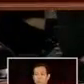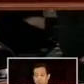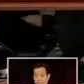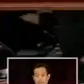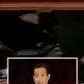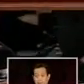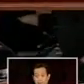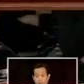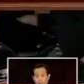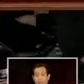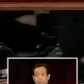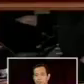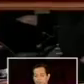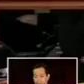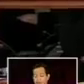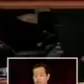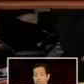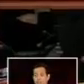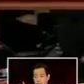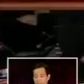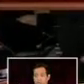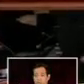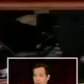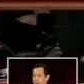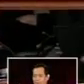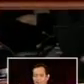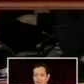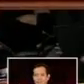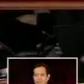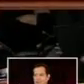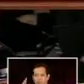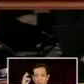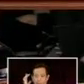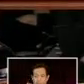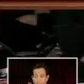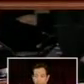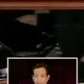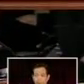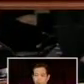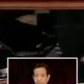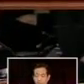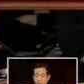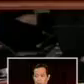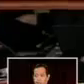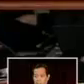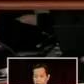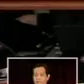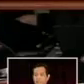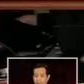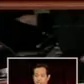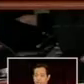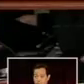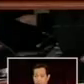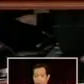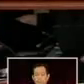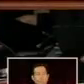I'd like to show you that although we ask you tough questions, we are not insensitive to the situation of your bank and the banking industry, sir.